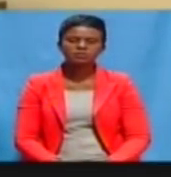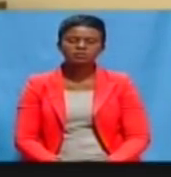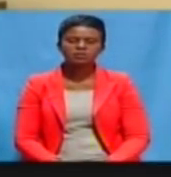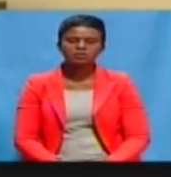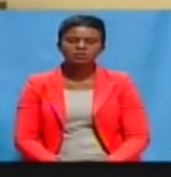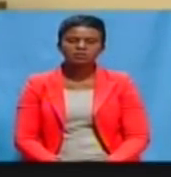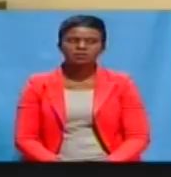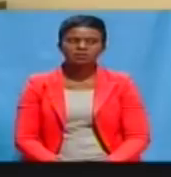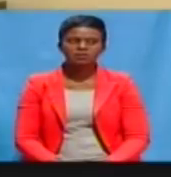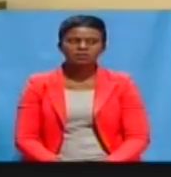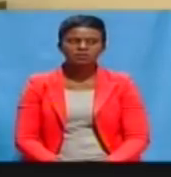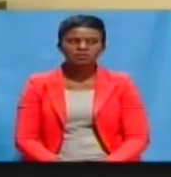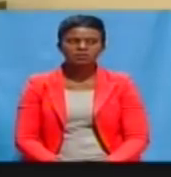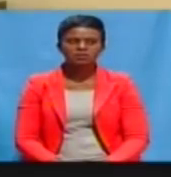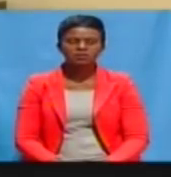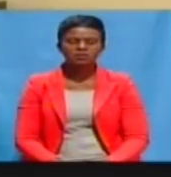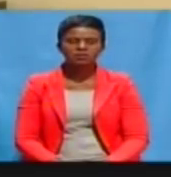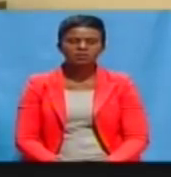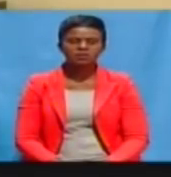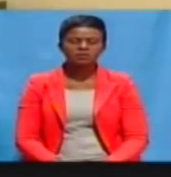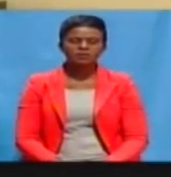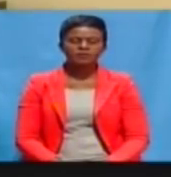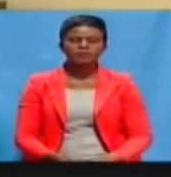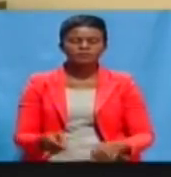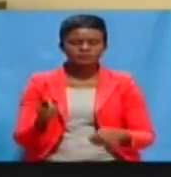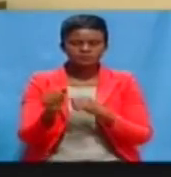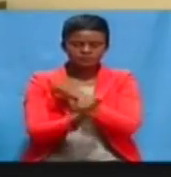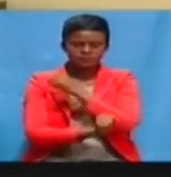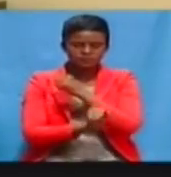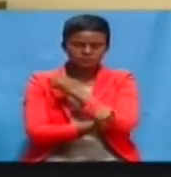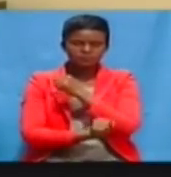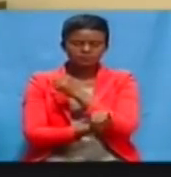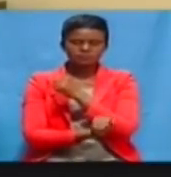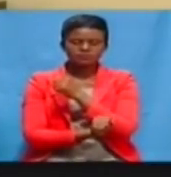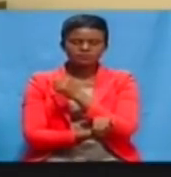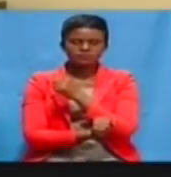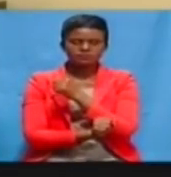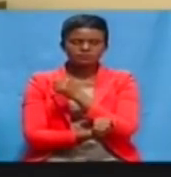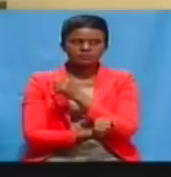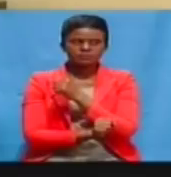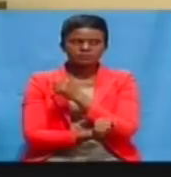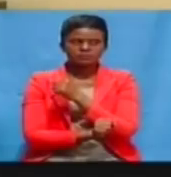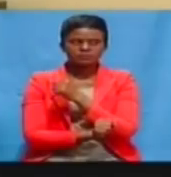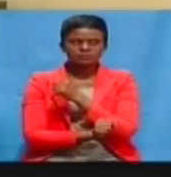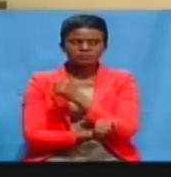It is only in the order that we give the respect that the members of the diplomatic